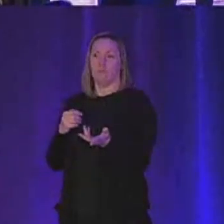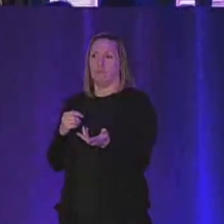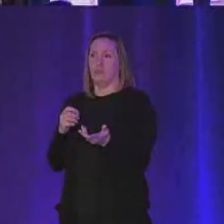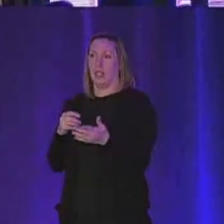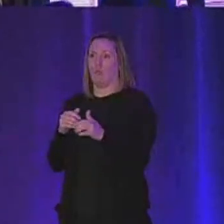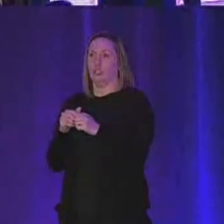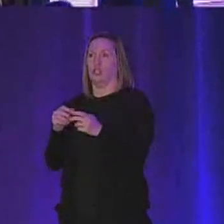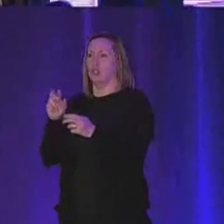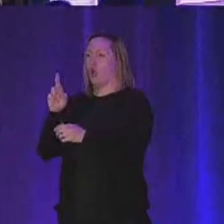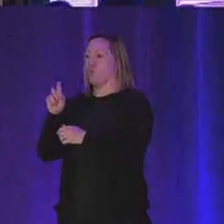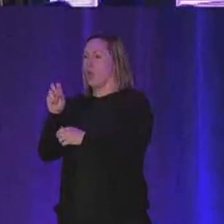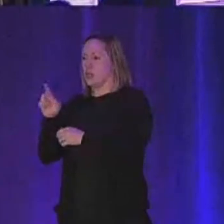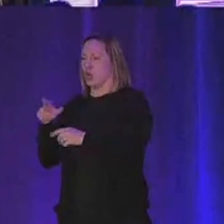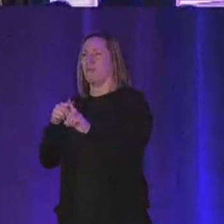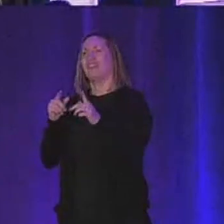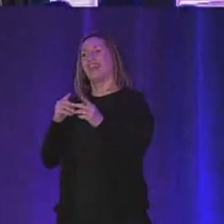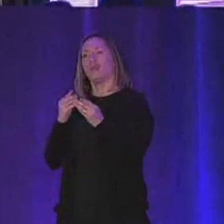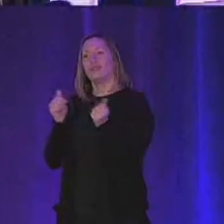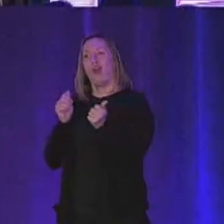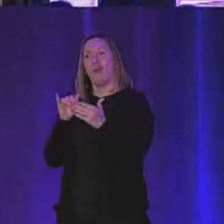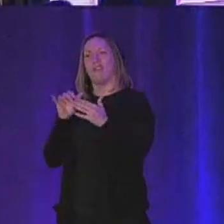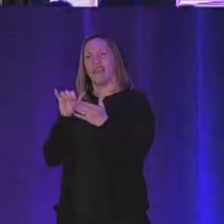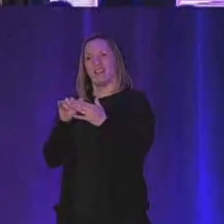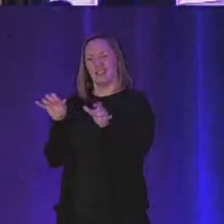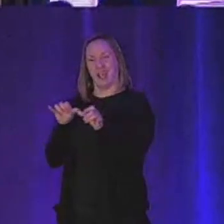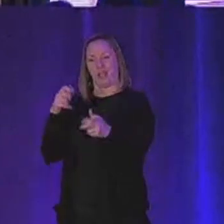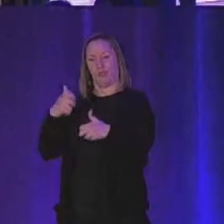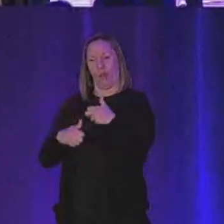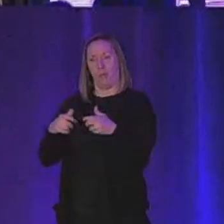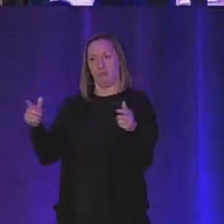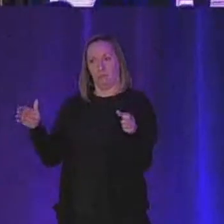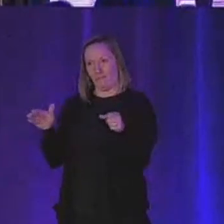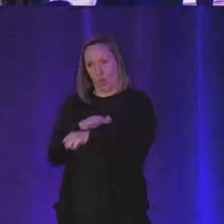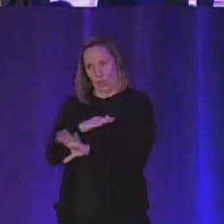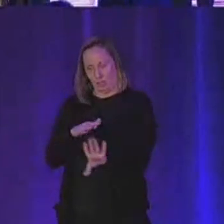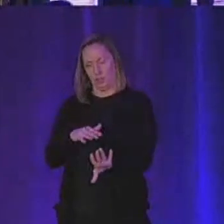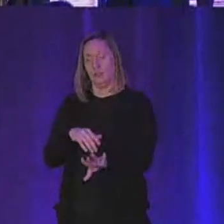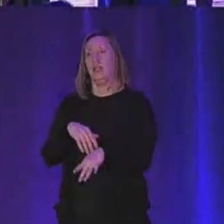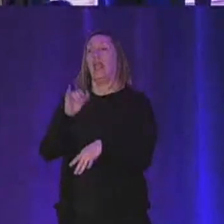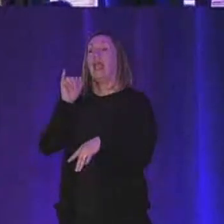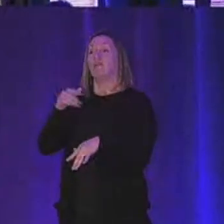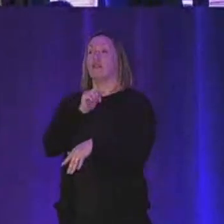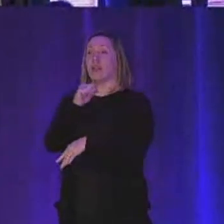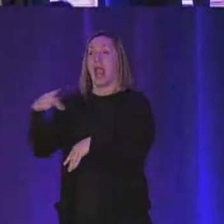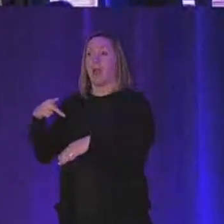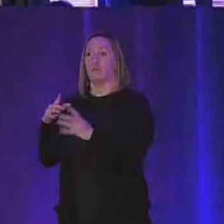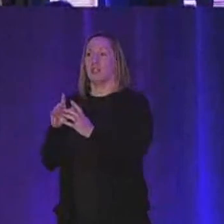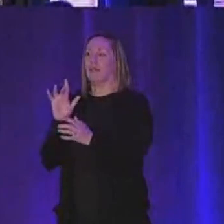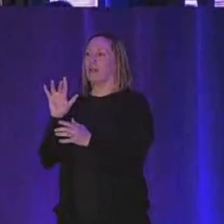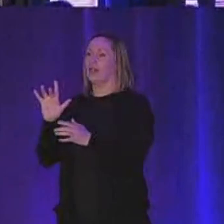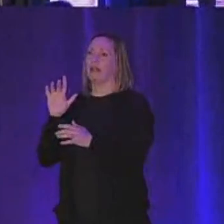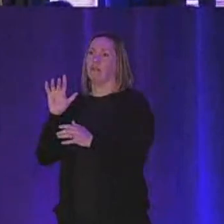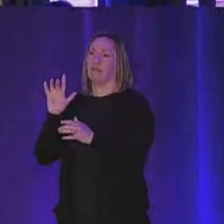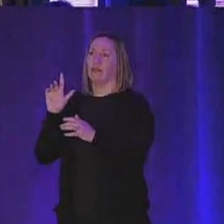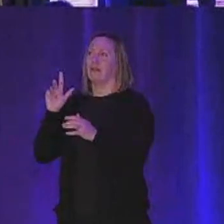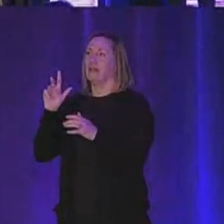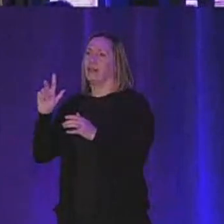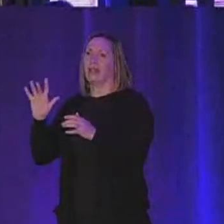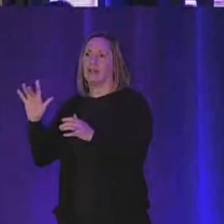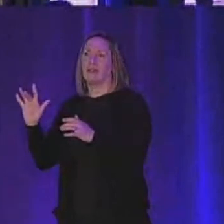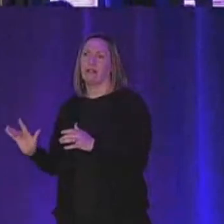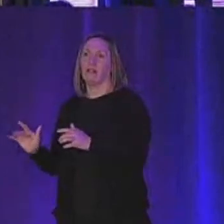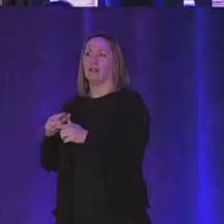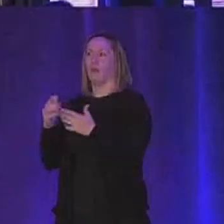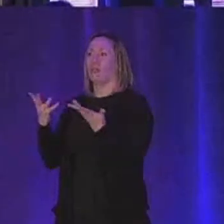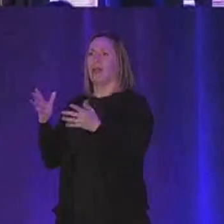they don't solve the bundle size problem completely. That is, if you have an app with a bunch of click handlers and a bunch of functions that maybe the user